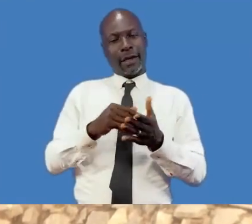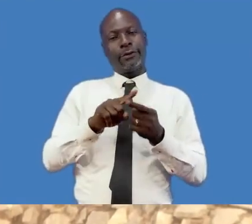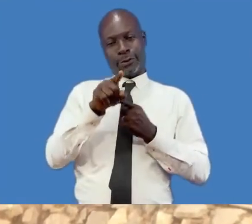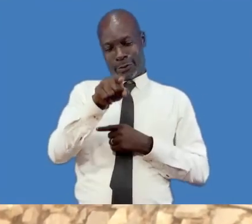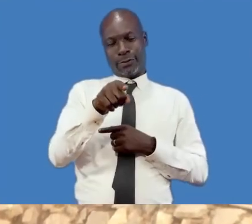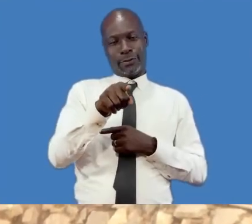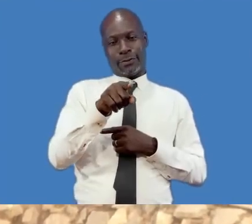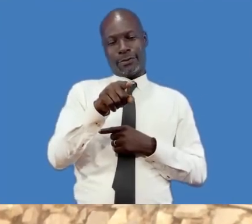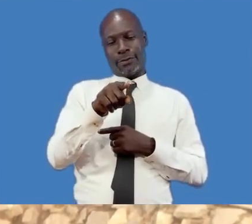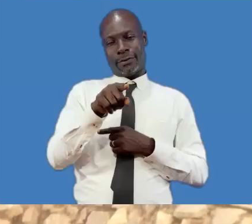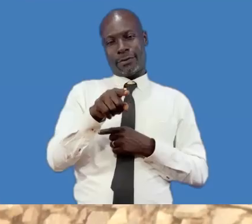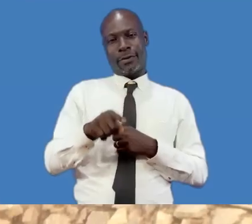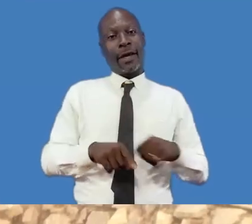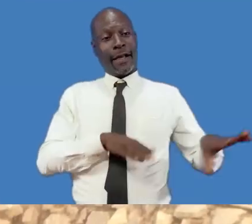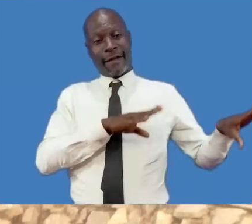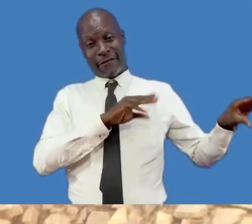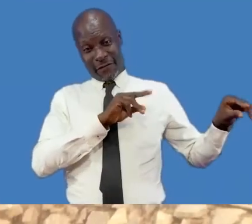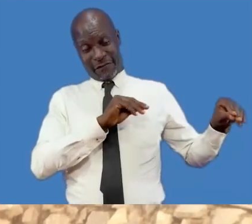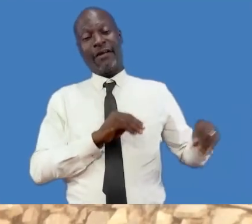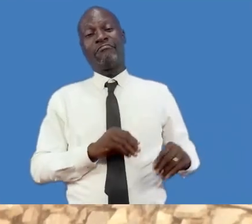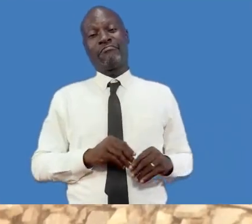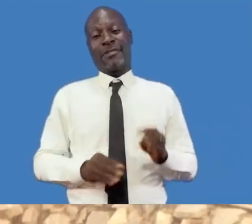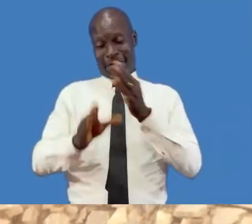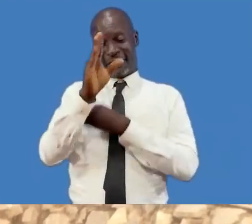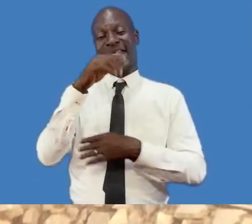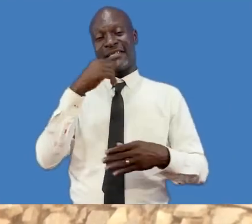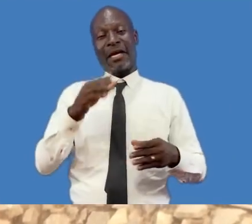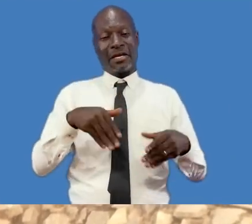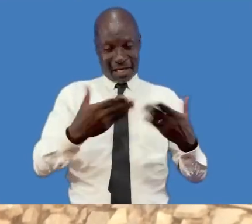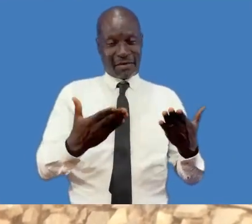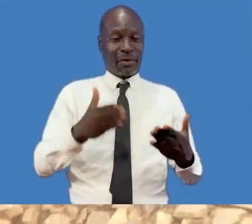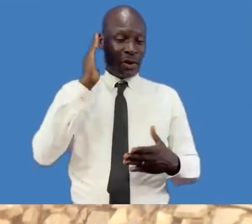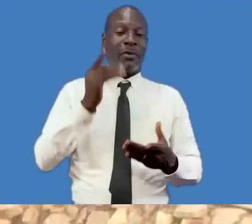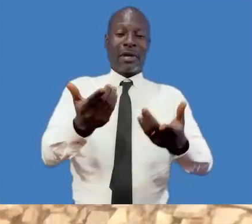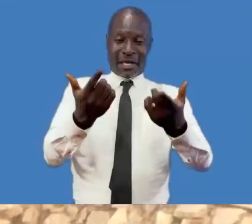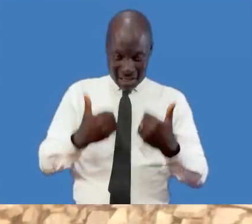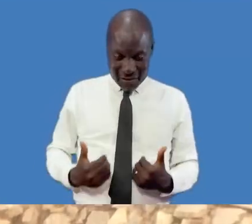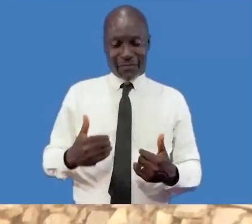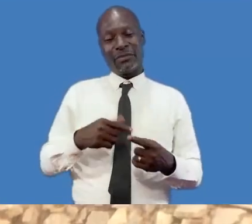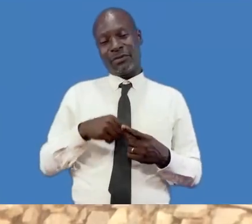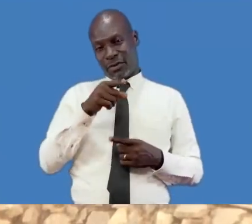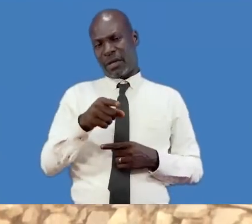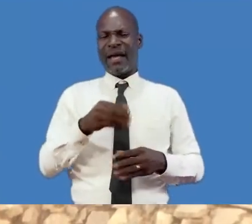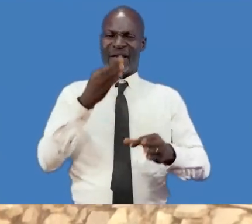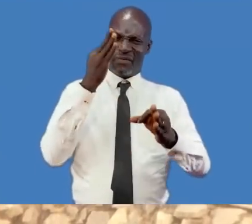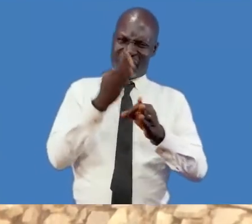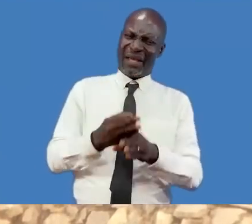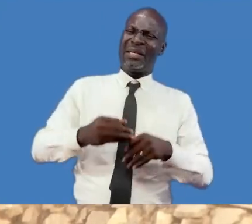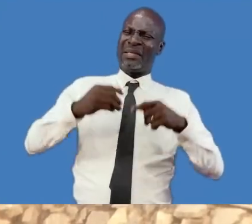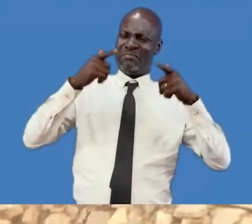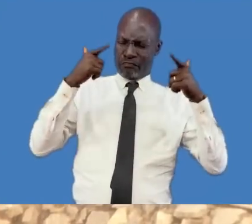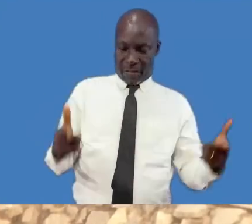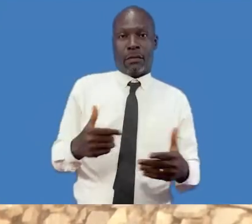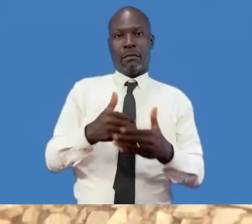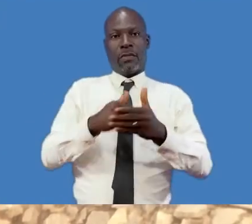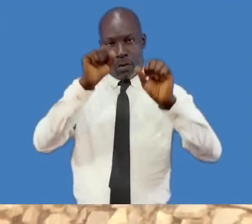you moma na obema mo na eye gidie kese ene agina so ansa na yetimi ama